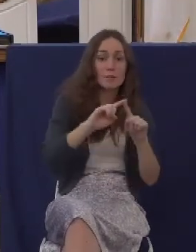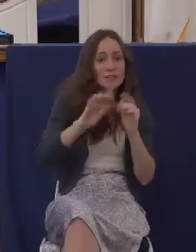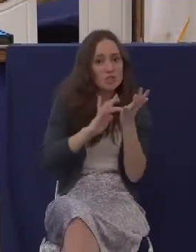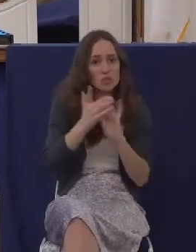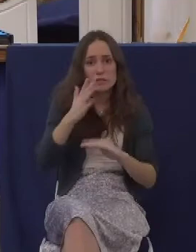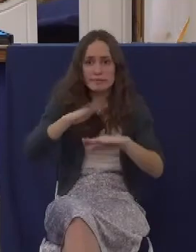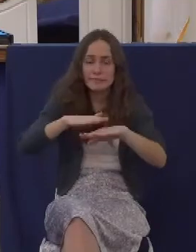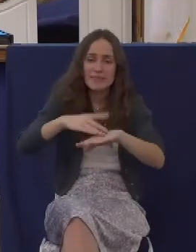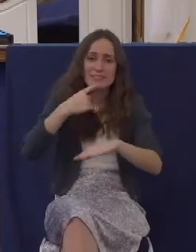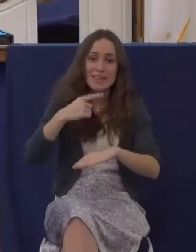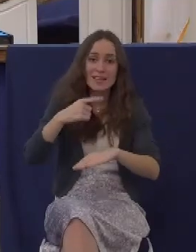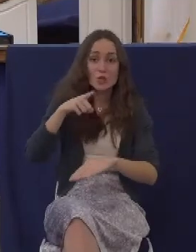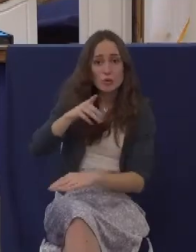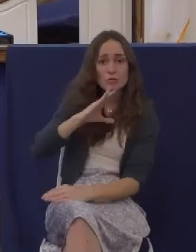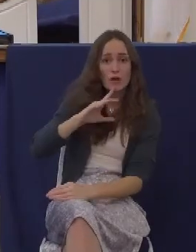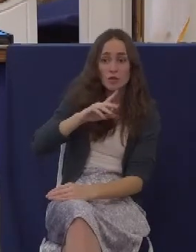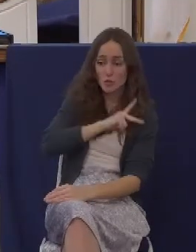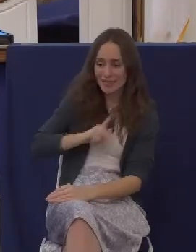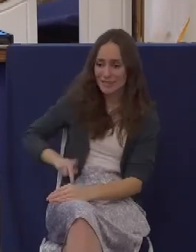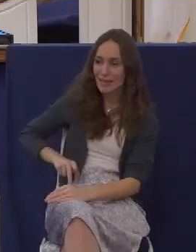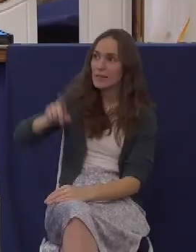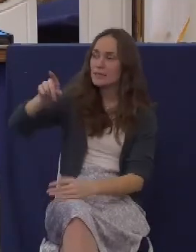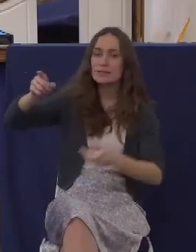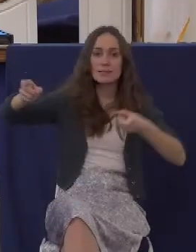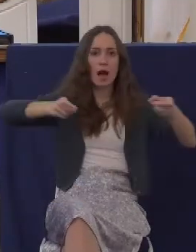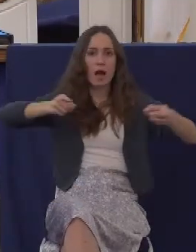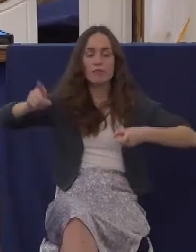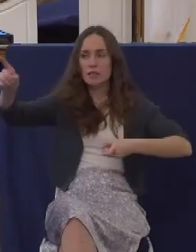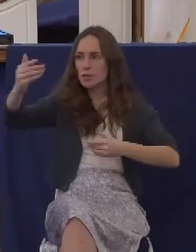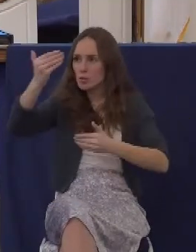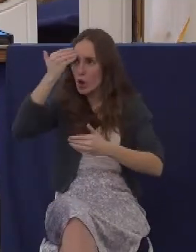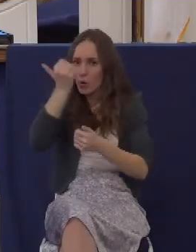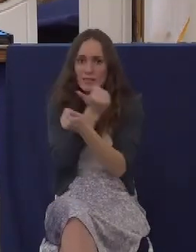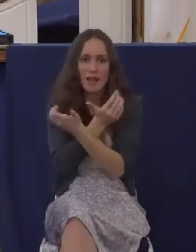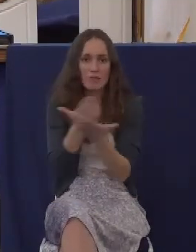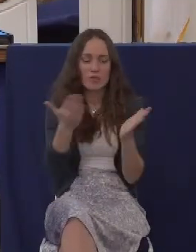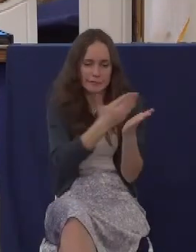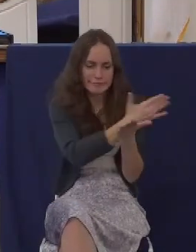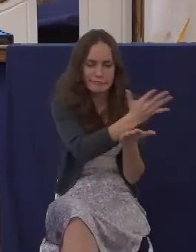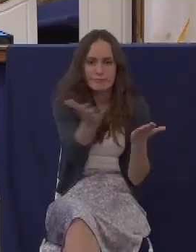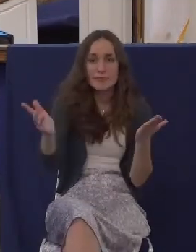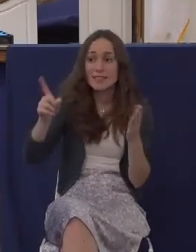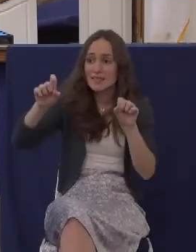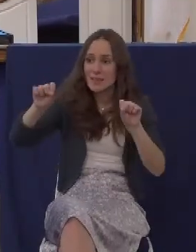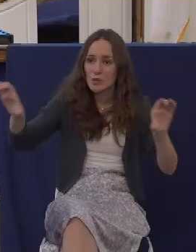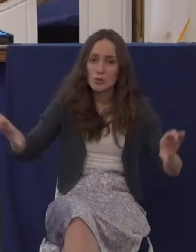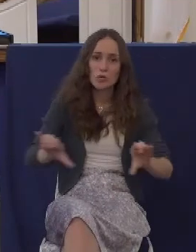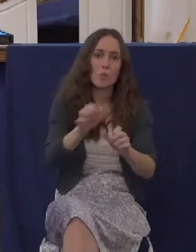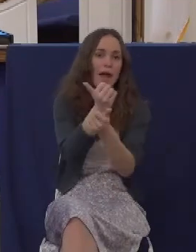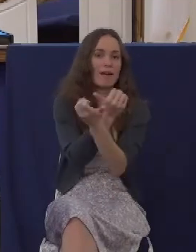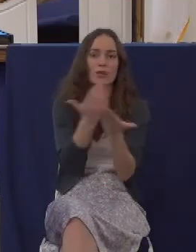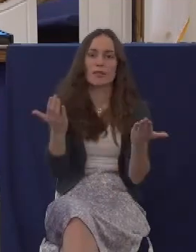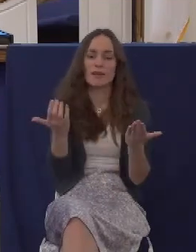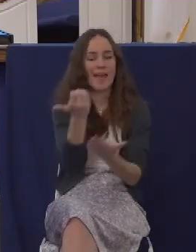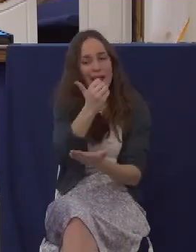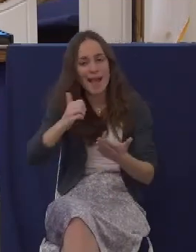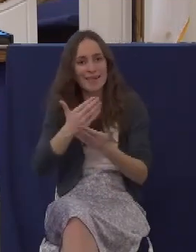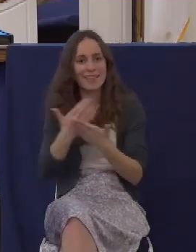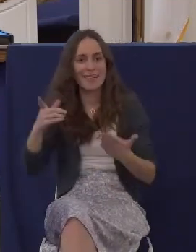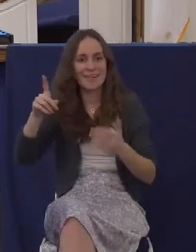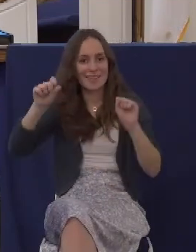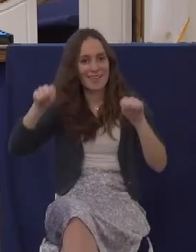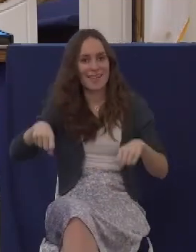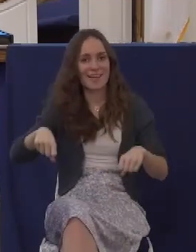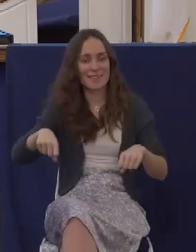sovereign, who knows all things, who can do anything. He's a powerful king, but also he's